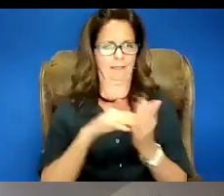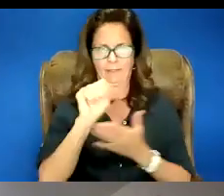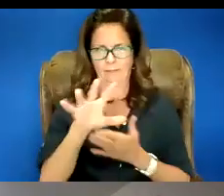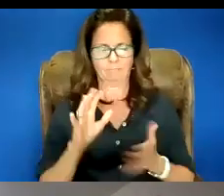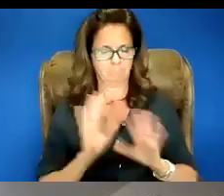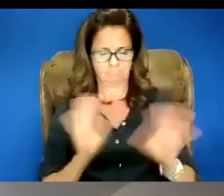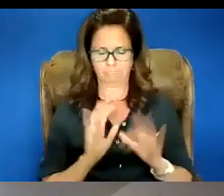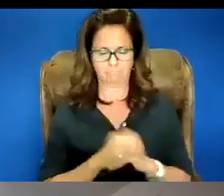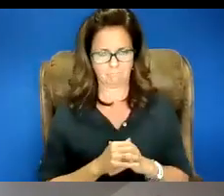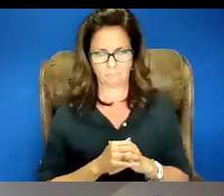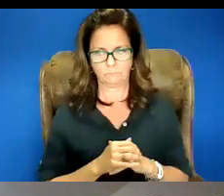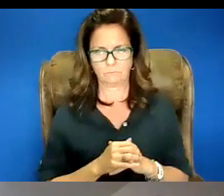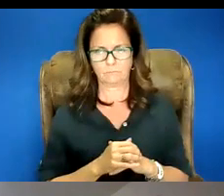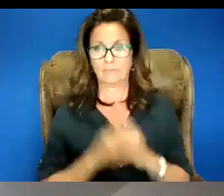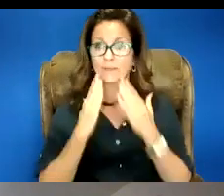Sure.